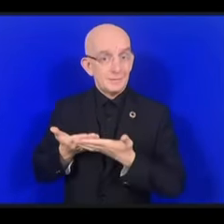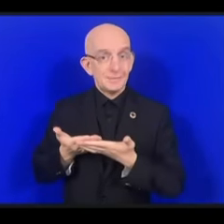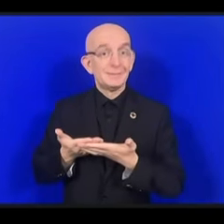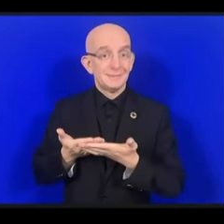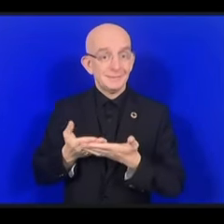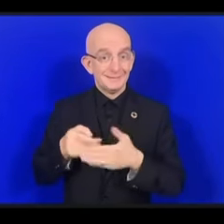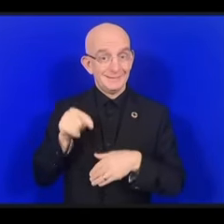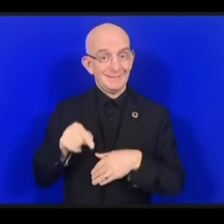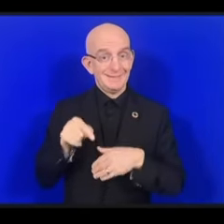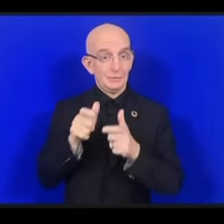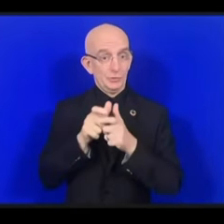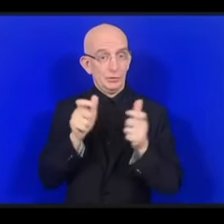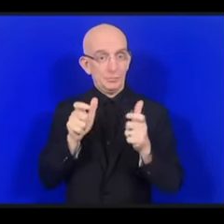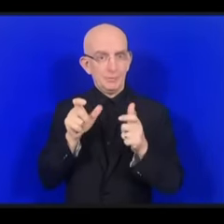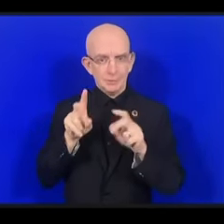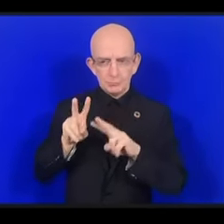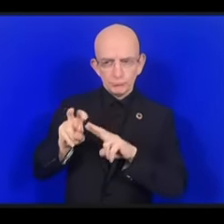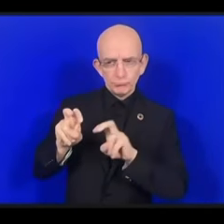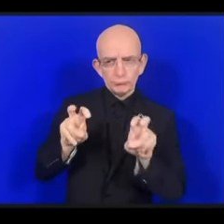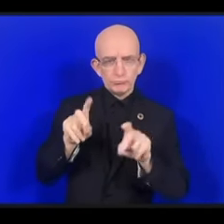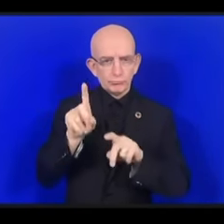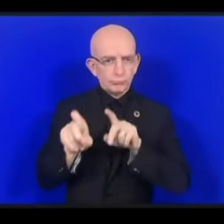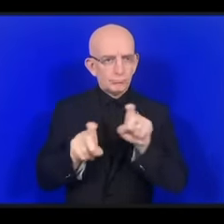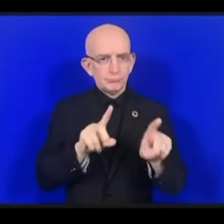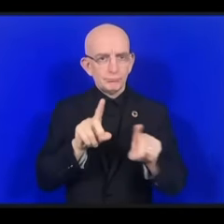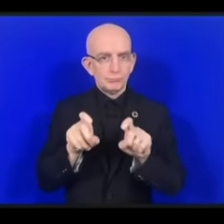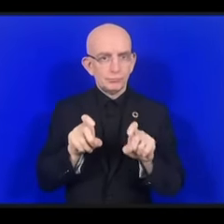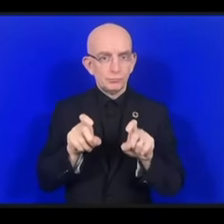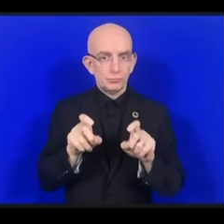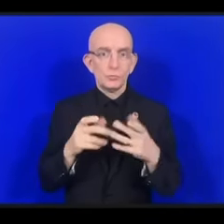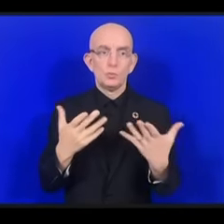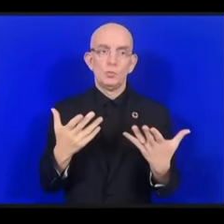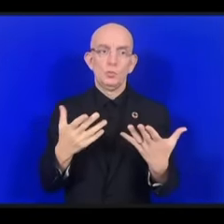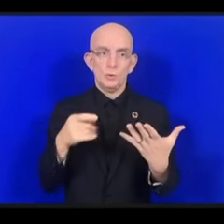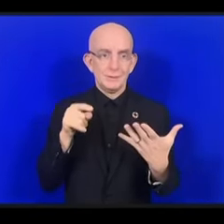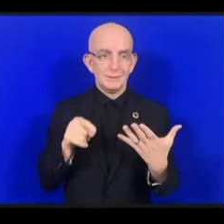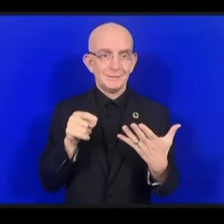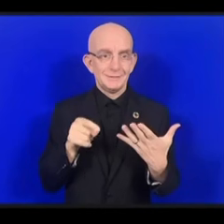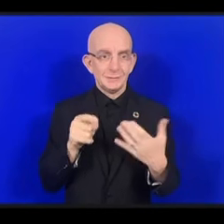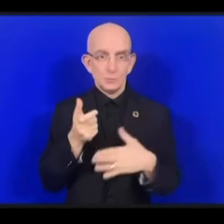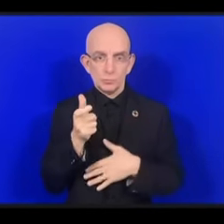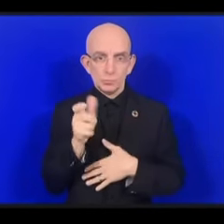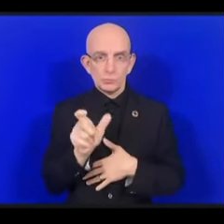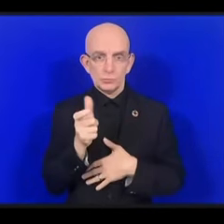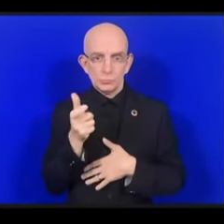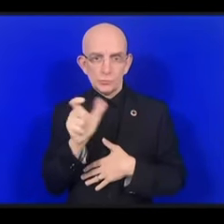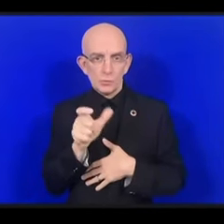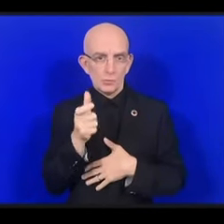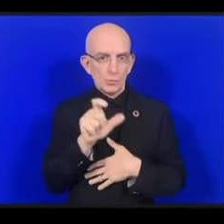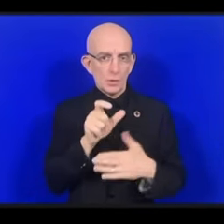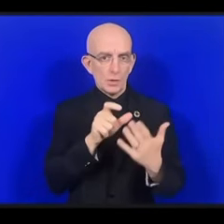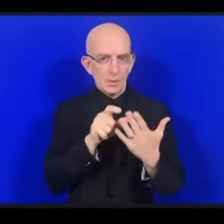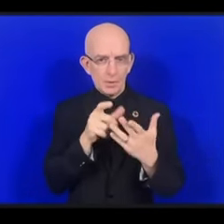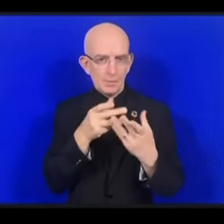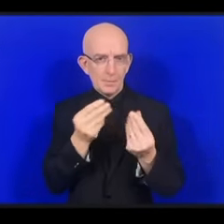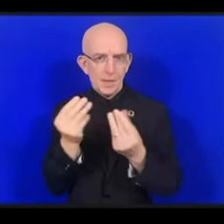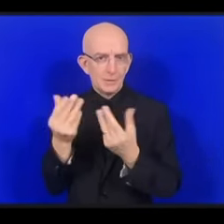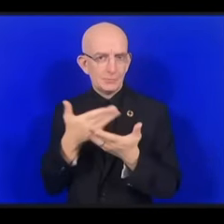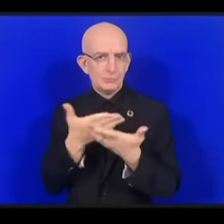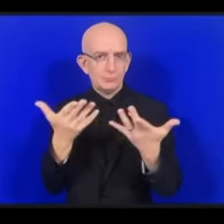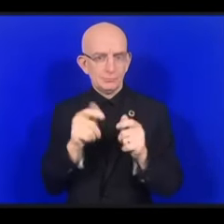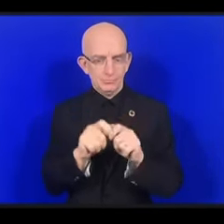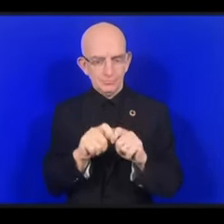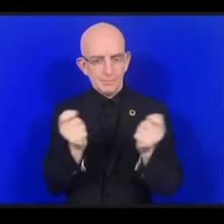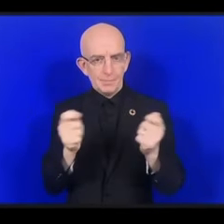various articles in newspapers and on the internet that year was double that of the previous year.